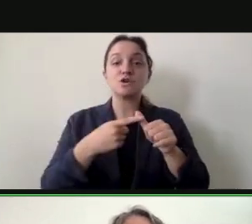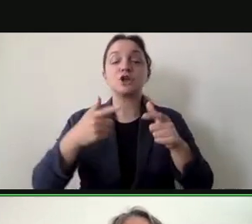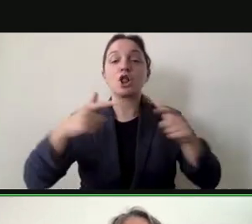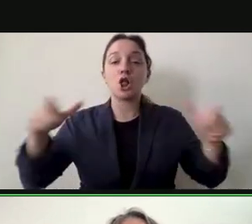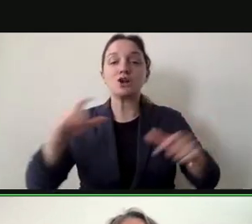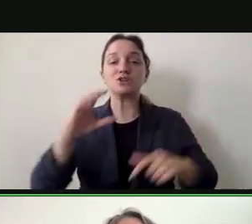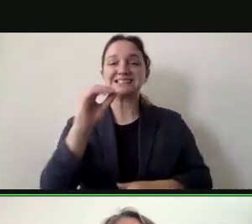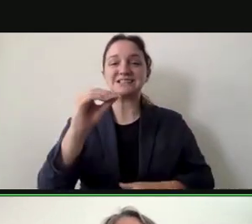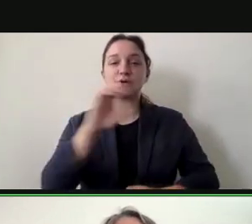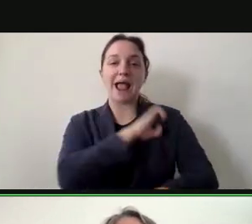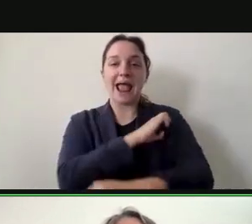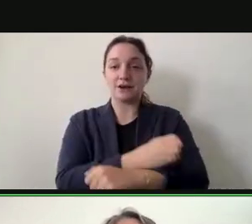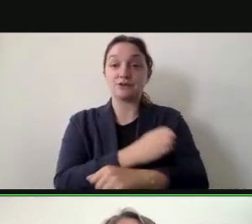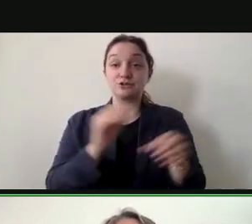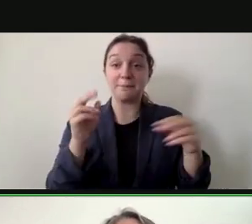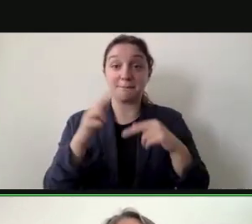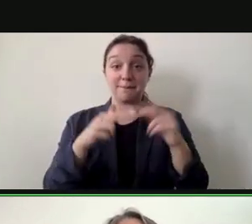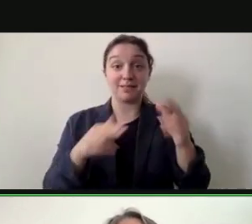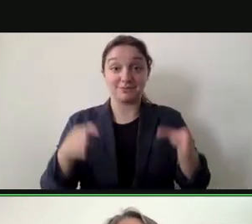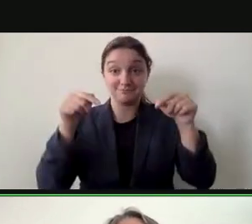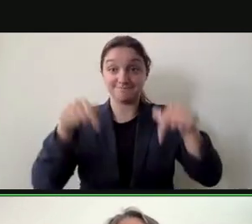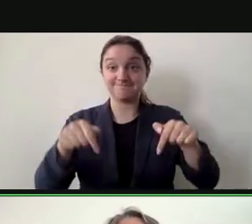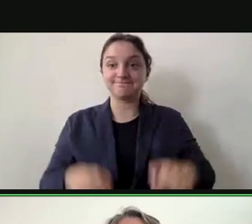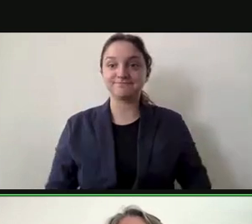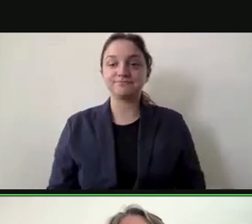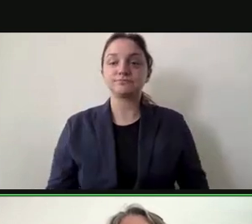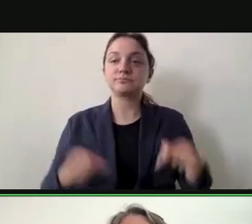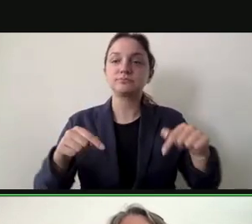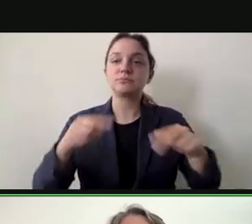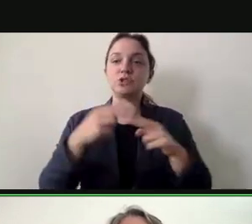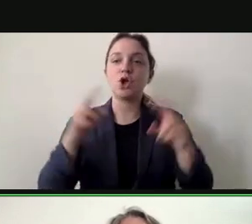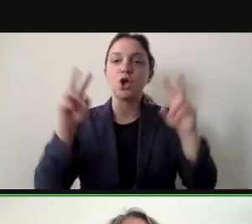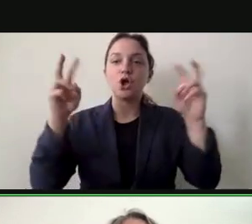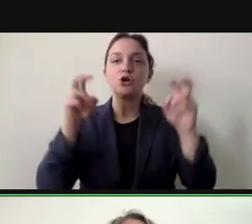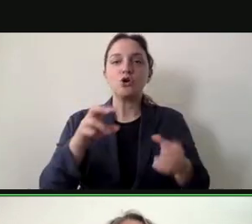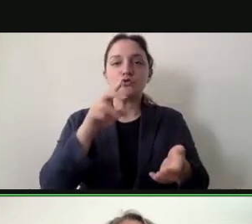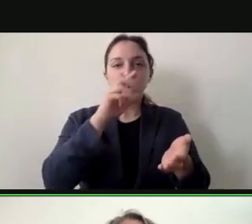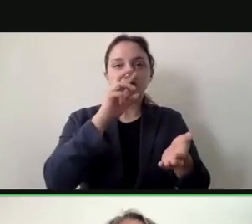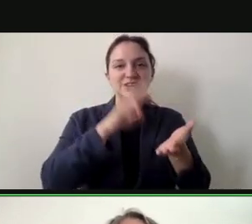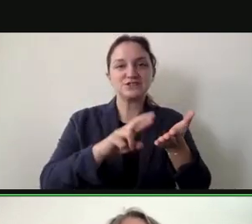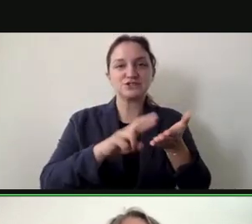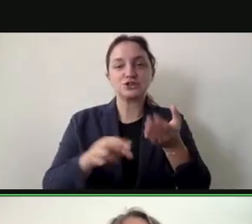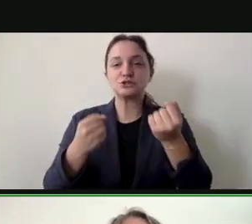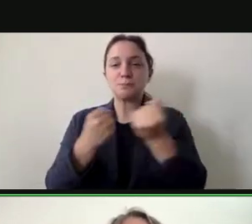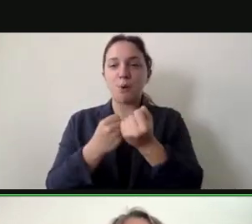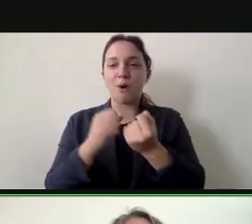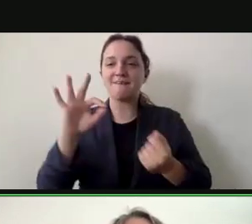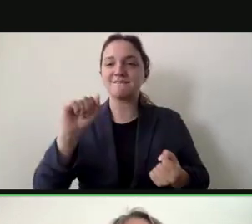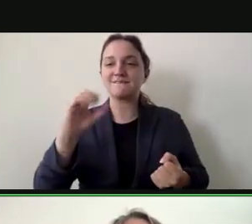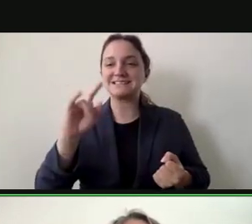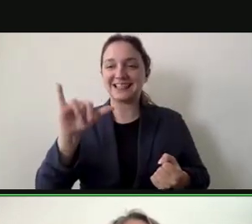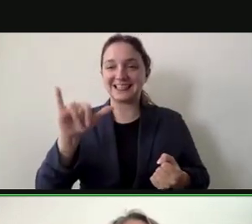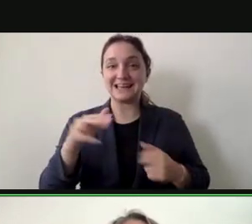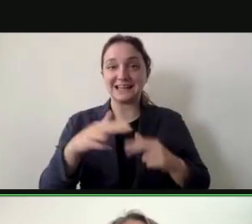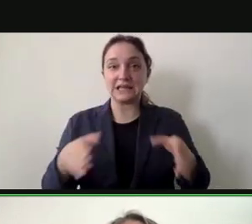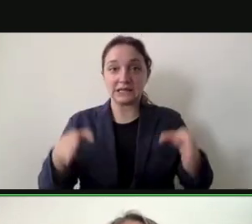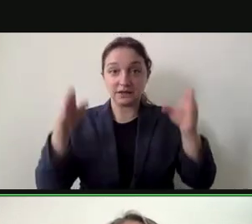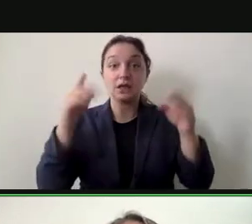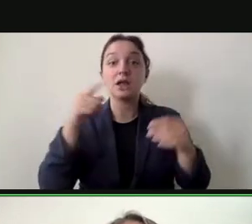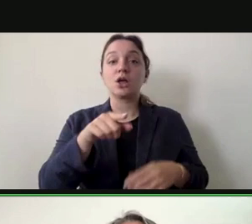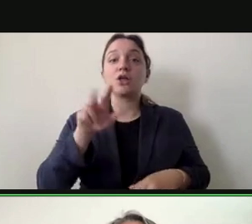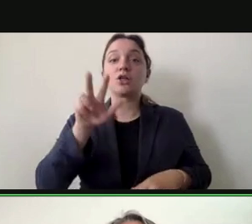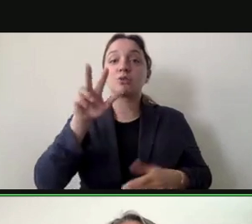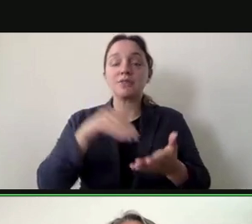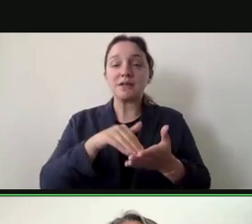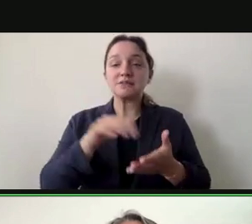building. The building that we're in now is known as the Research Support Facility. It's a 358,000 square foot office